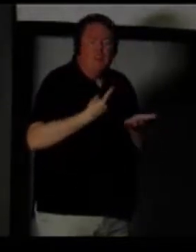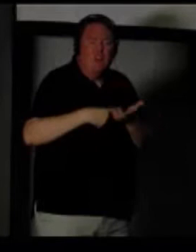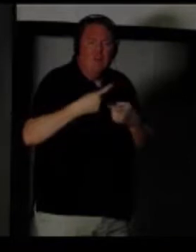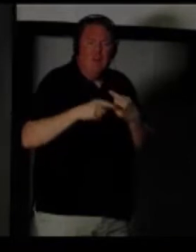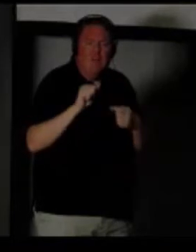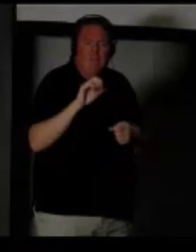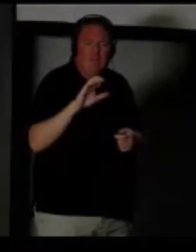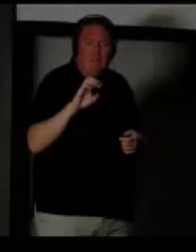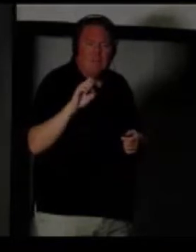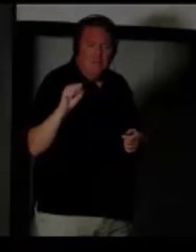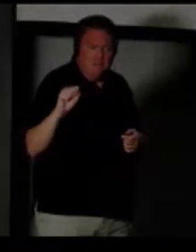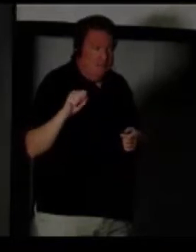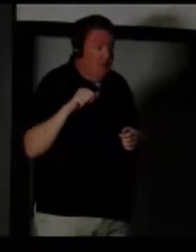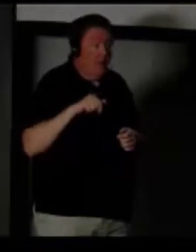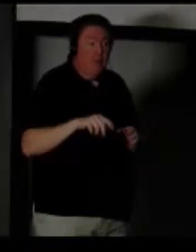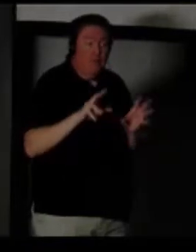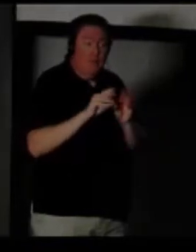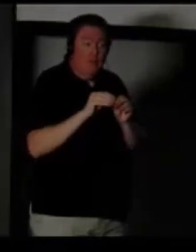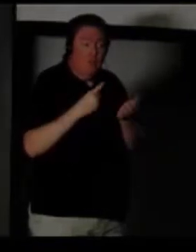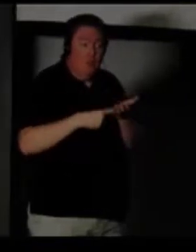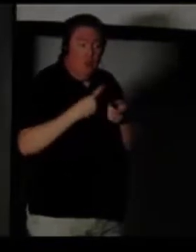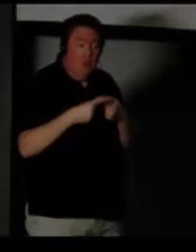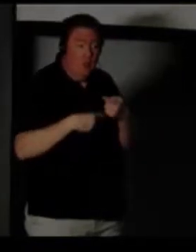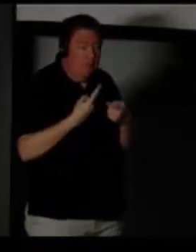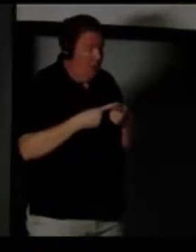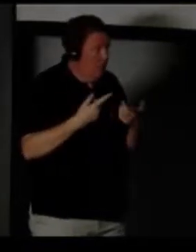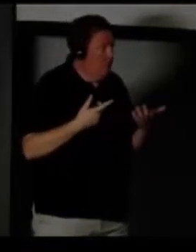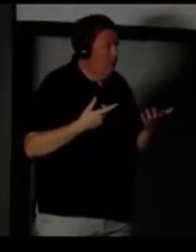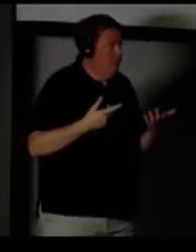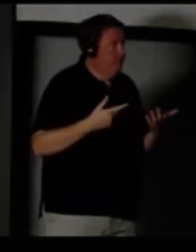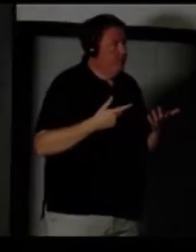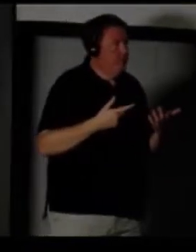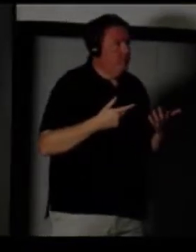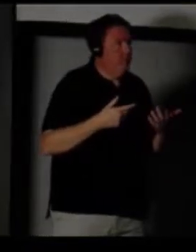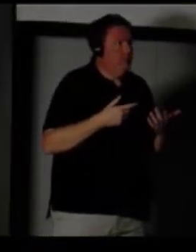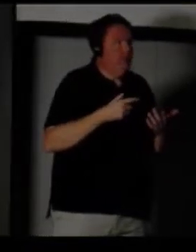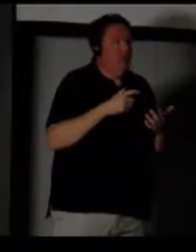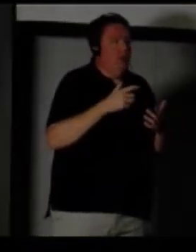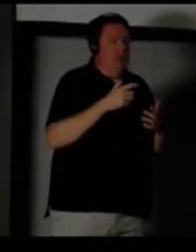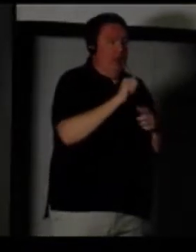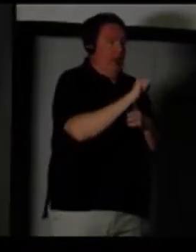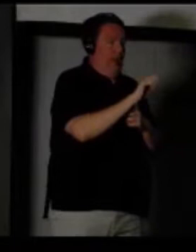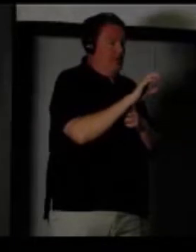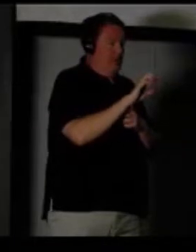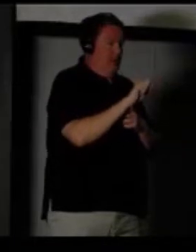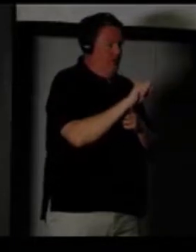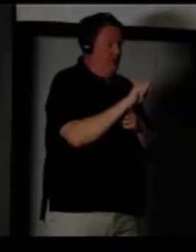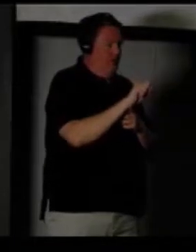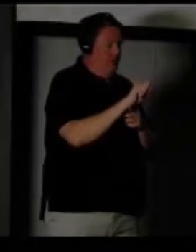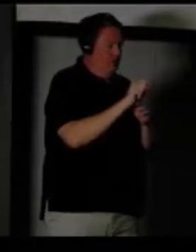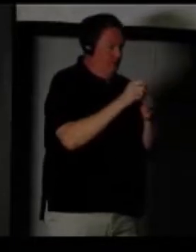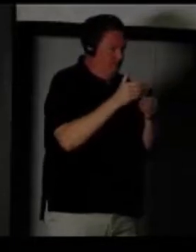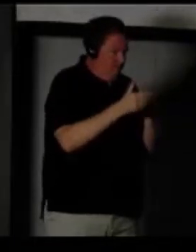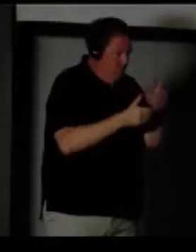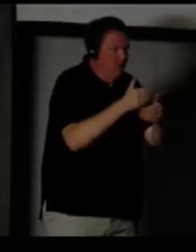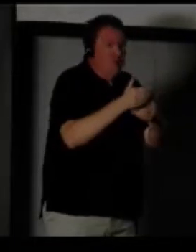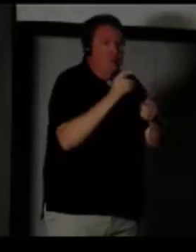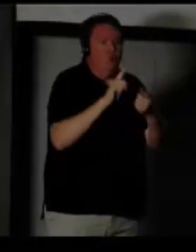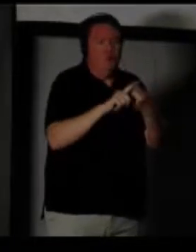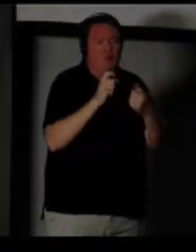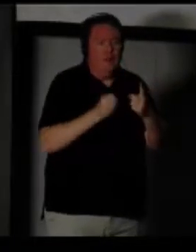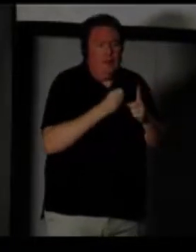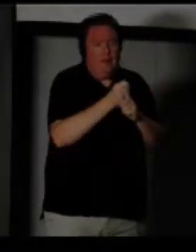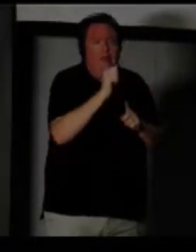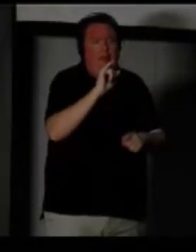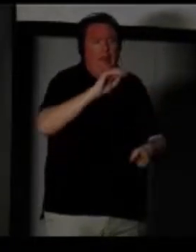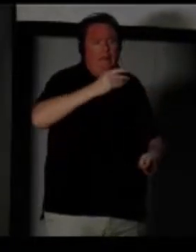access. This conference is talking about moving beyond access to impact. But for us, public access